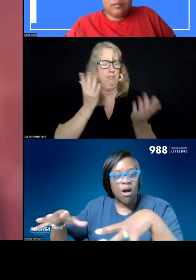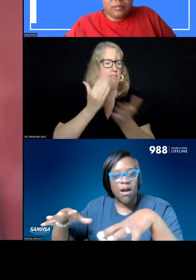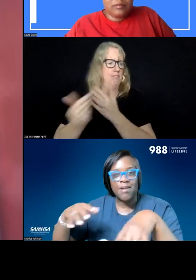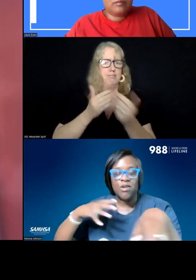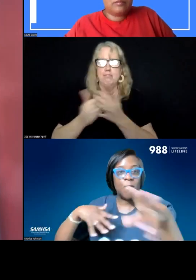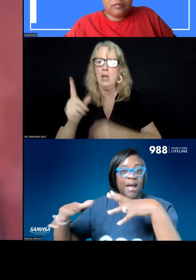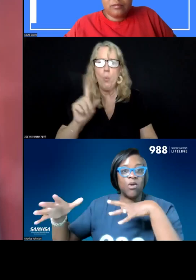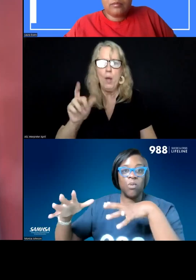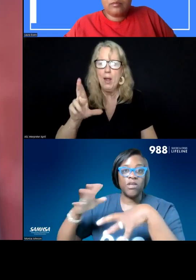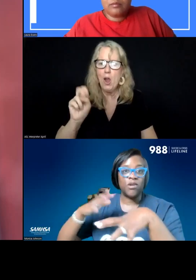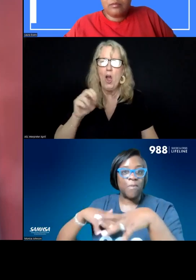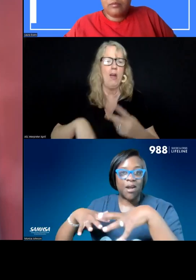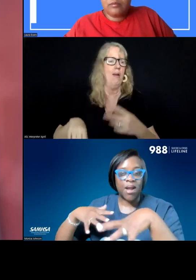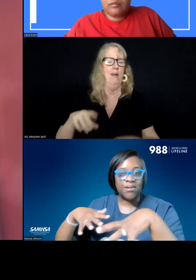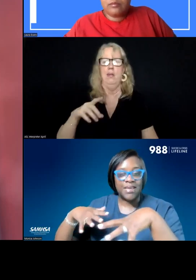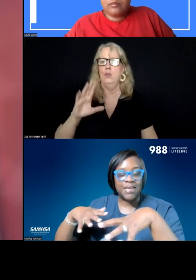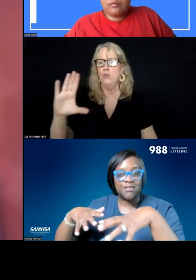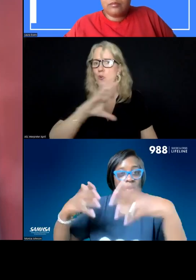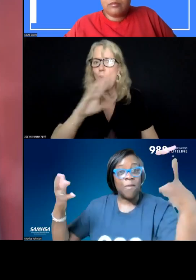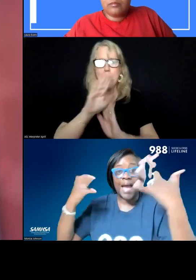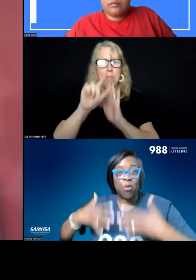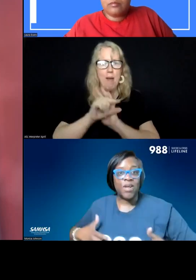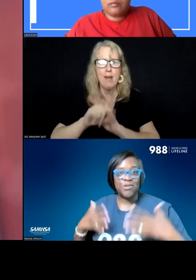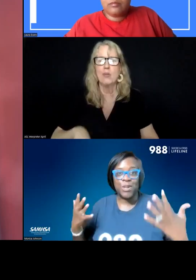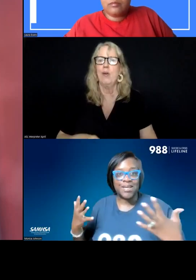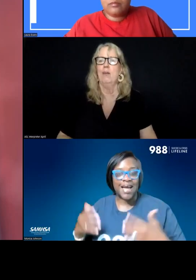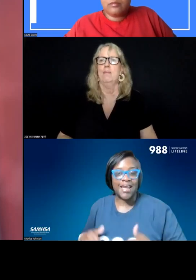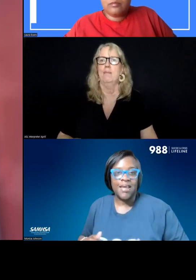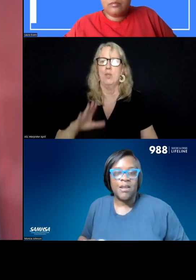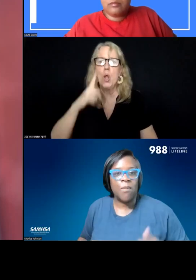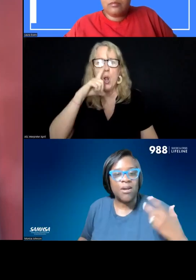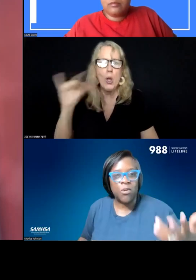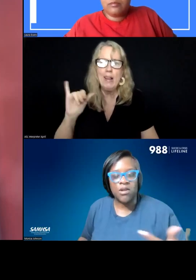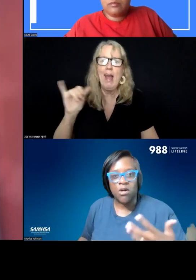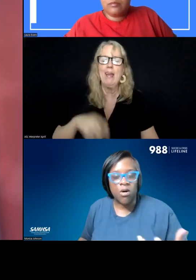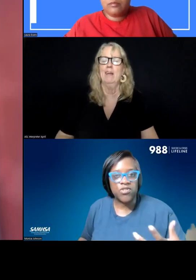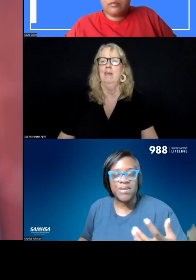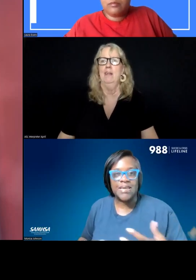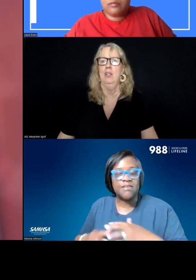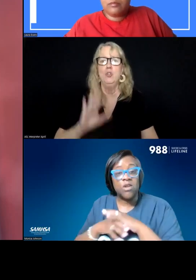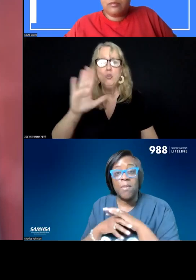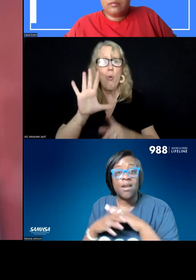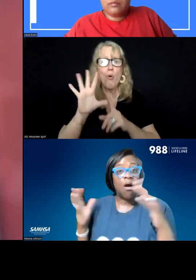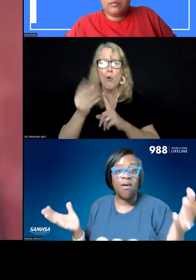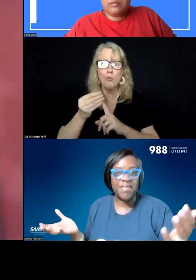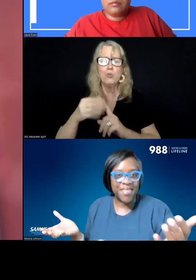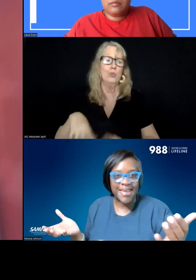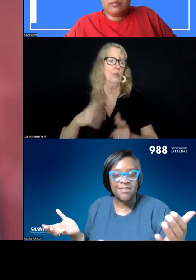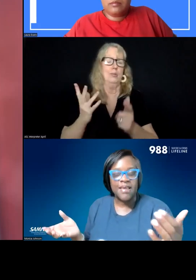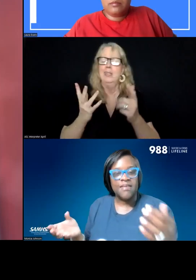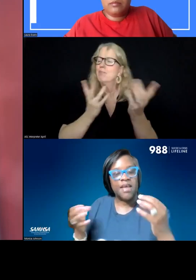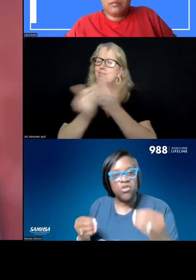you are, no matter what your background is, no matter what you look like, no matter what your culture is, no matter all